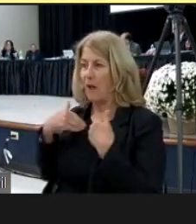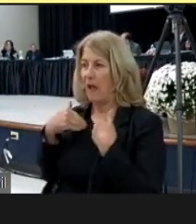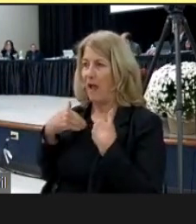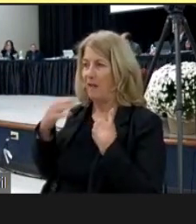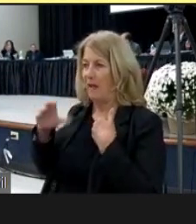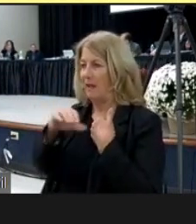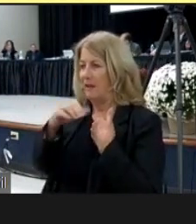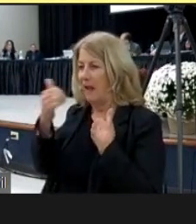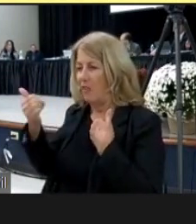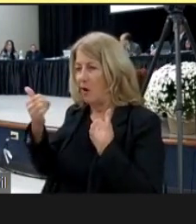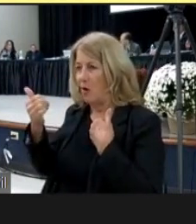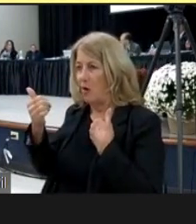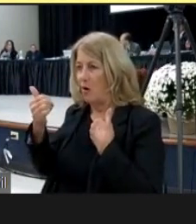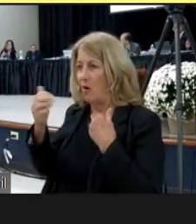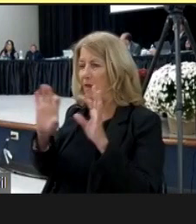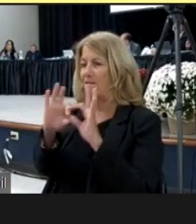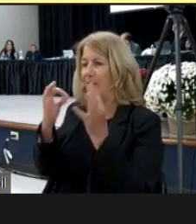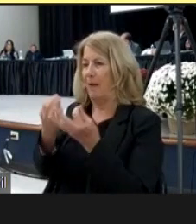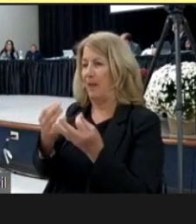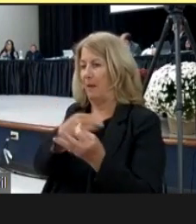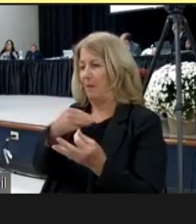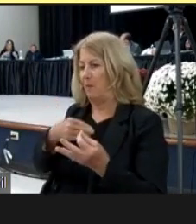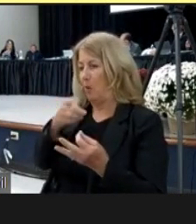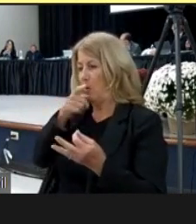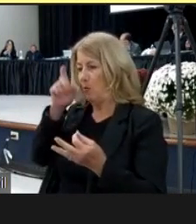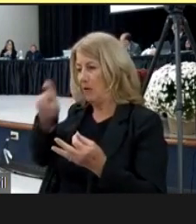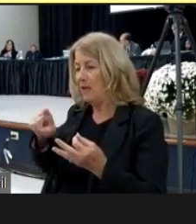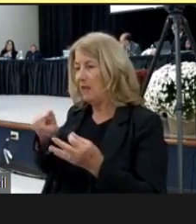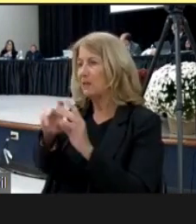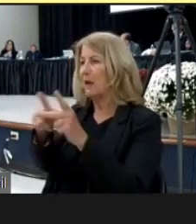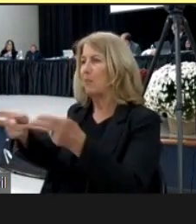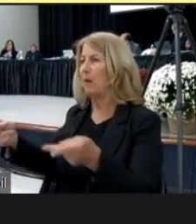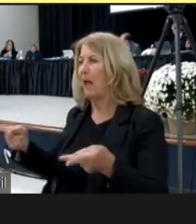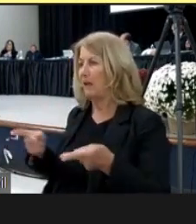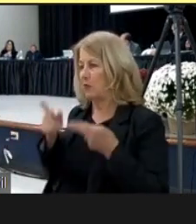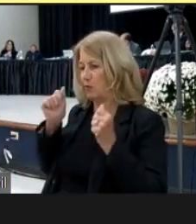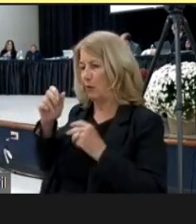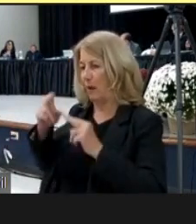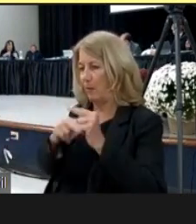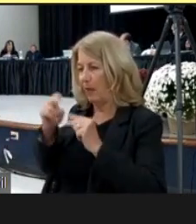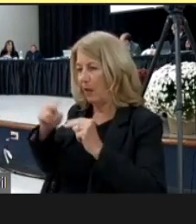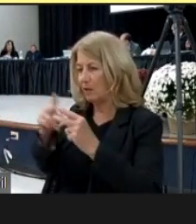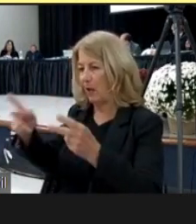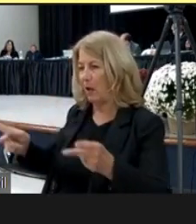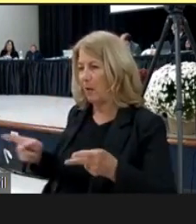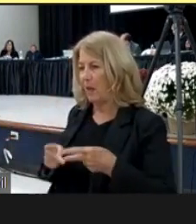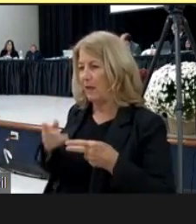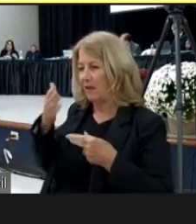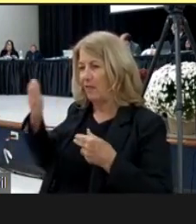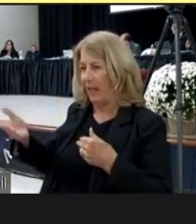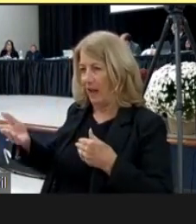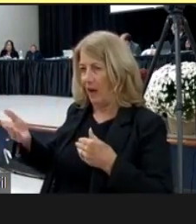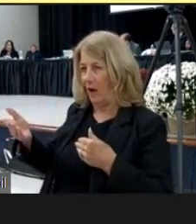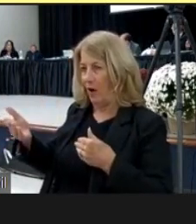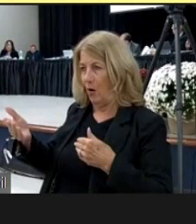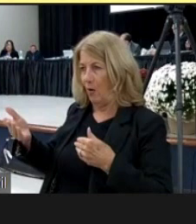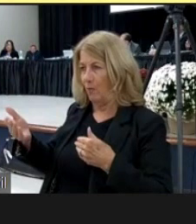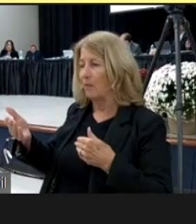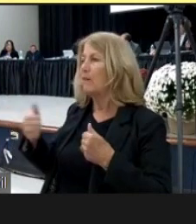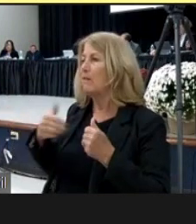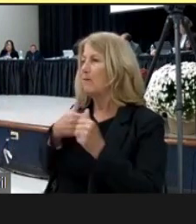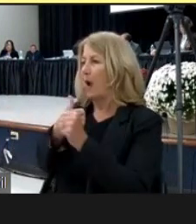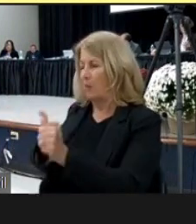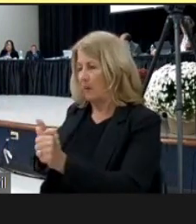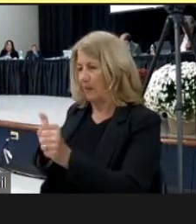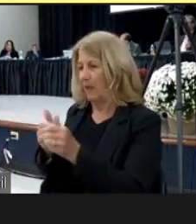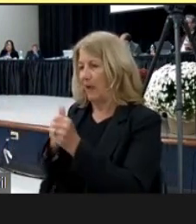another relative that needs a place to go, that you know that you can build a place there following the perimeters and the guidelines of the